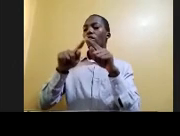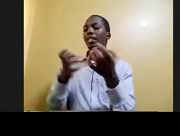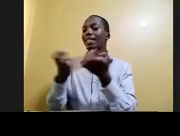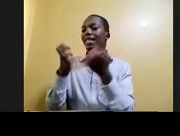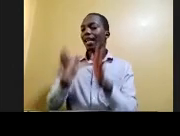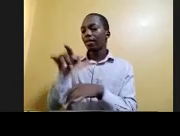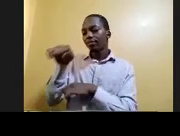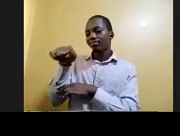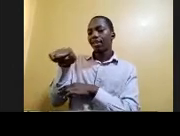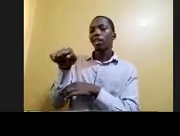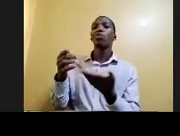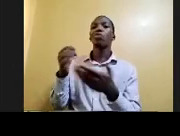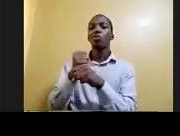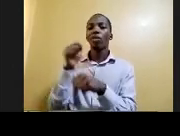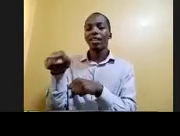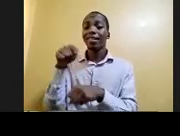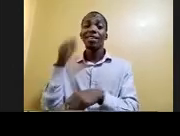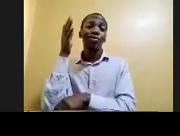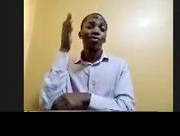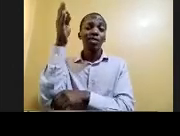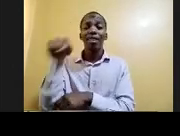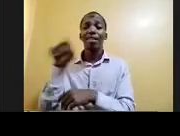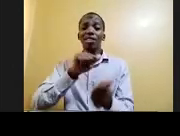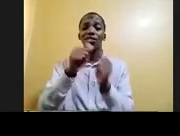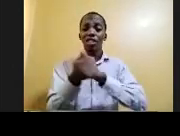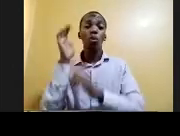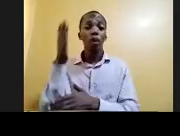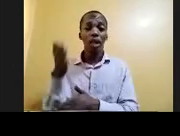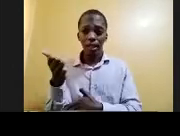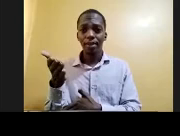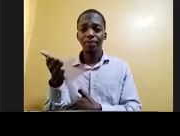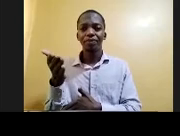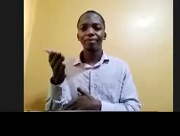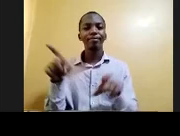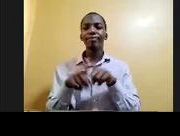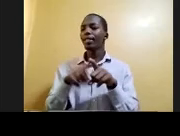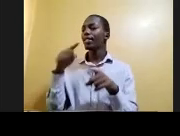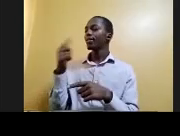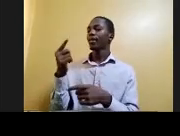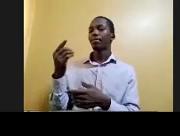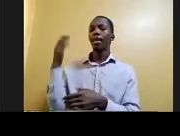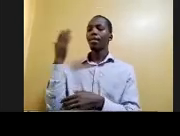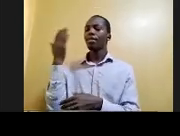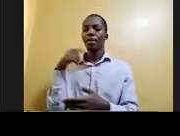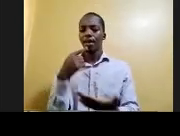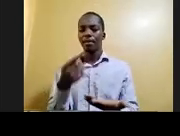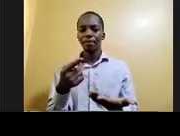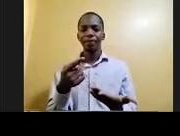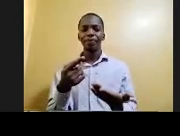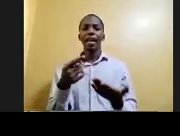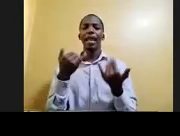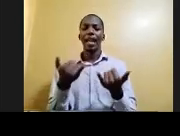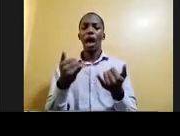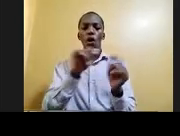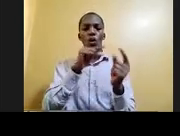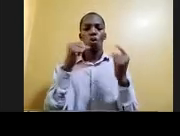In future, this is going to change. As has already been mentioned by the previous speaker, groups can now be formed from in